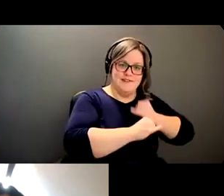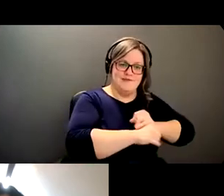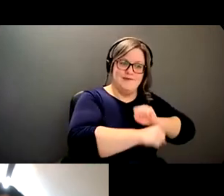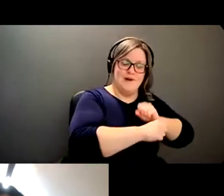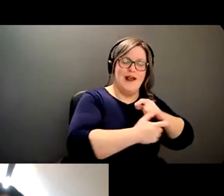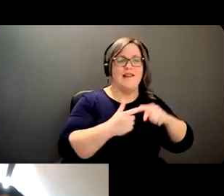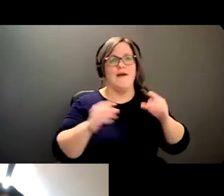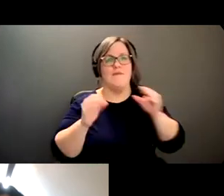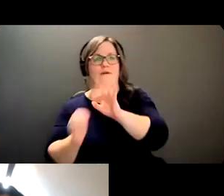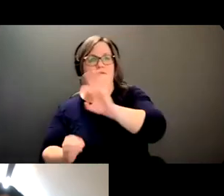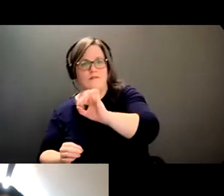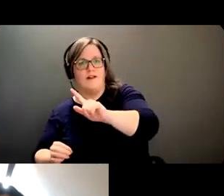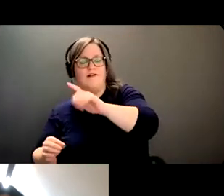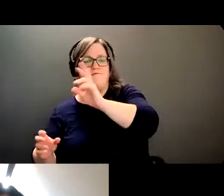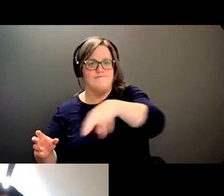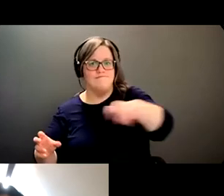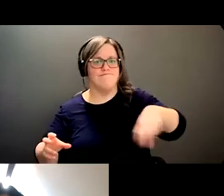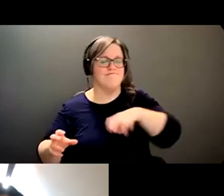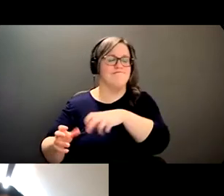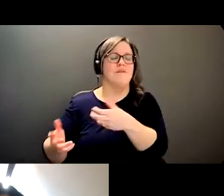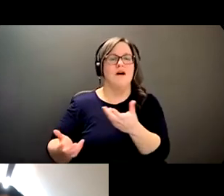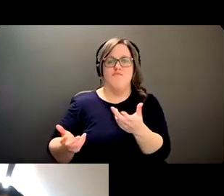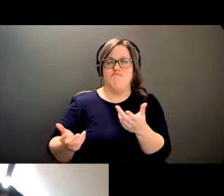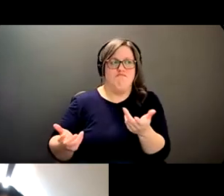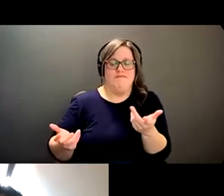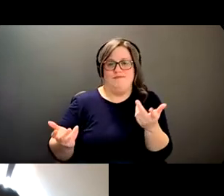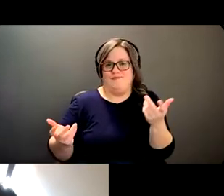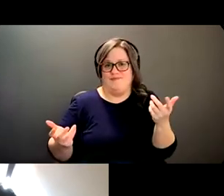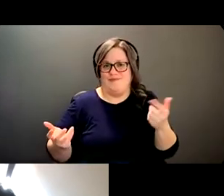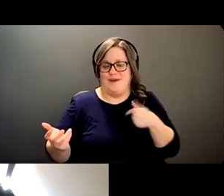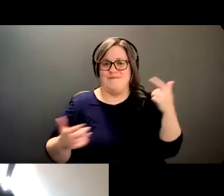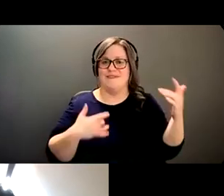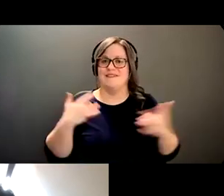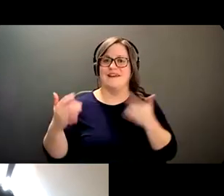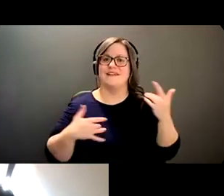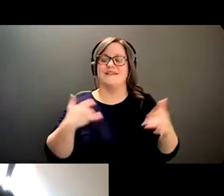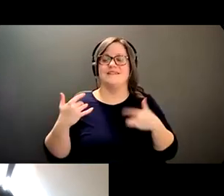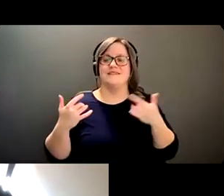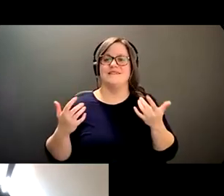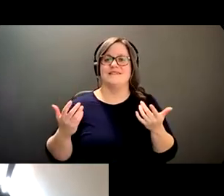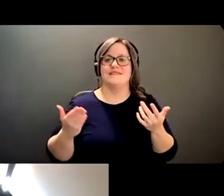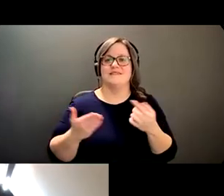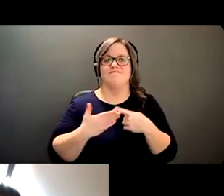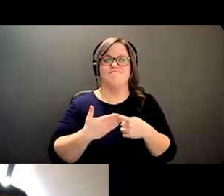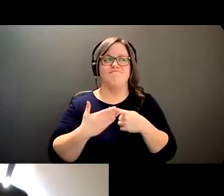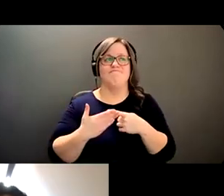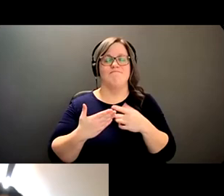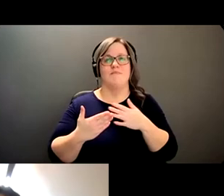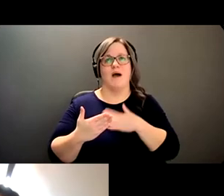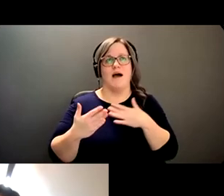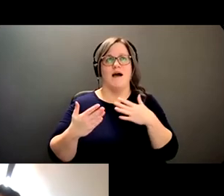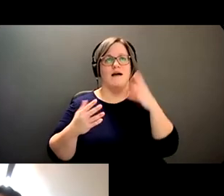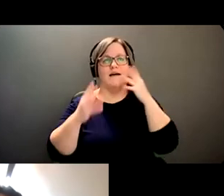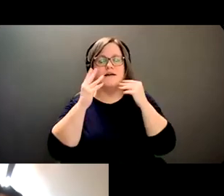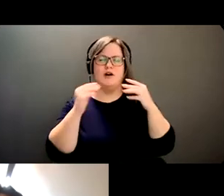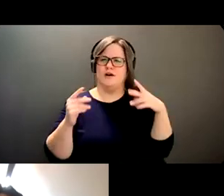runs a bit more precariously. I'm excited to, I don't know, maybe put into words some of these complicated and